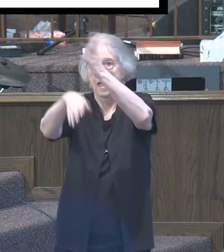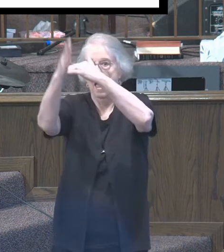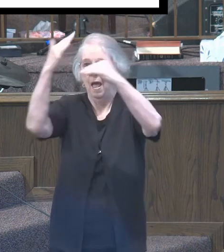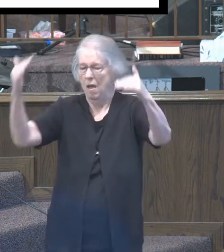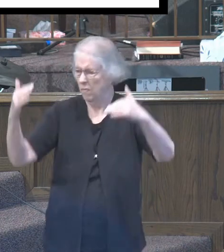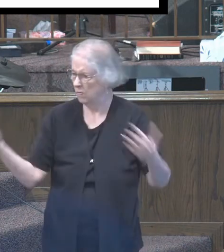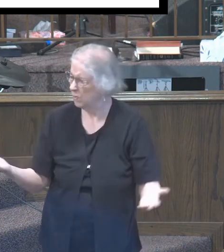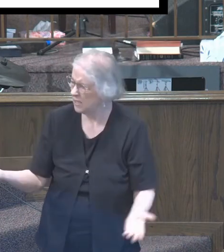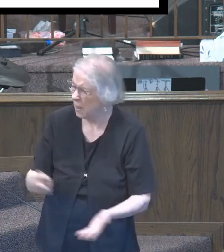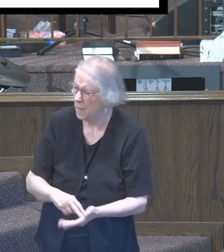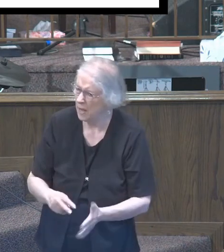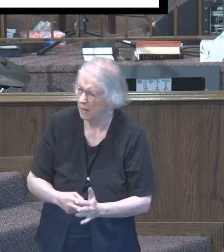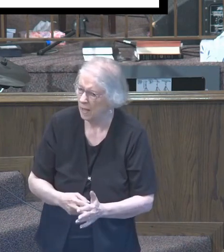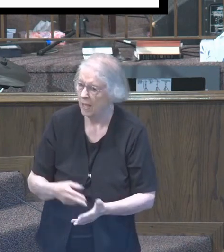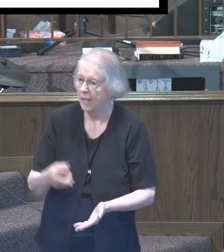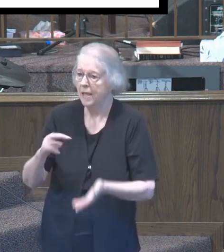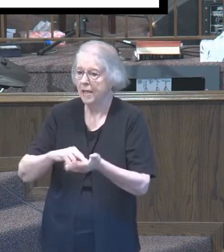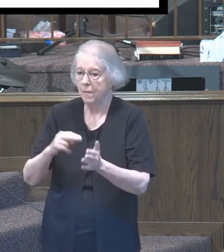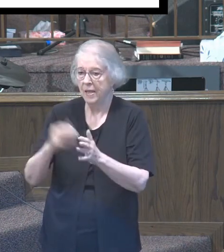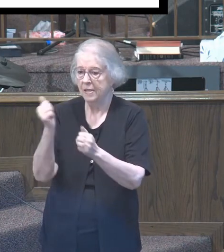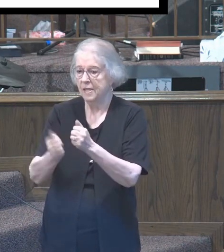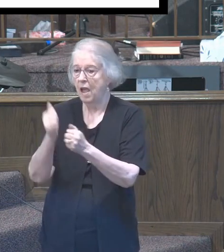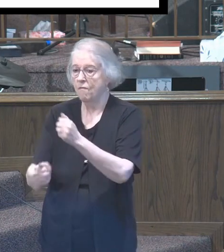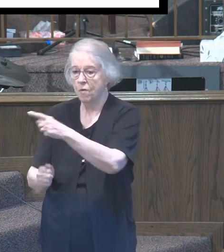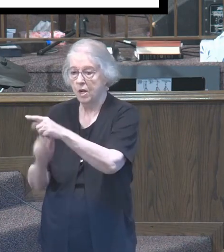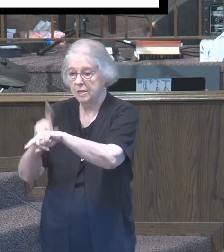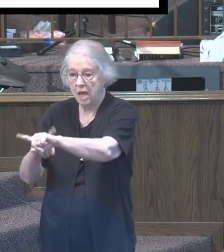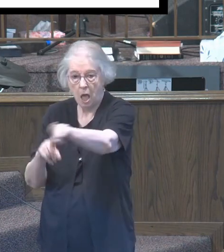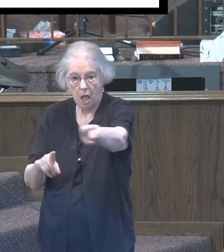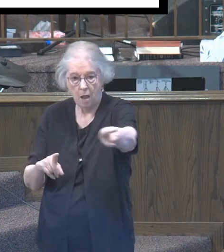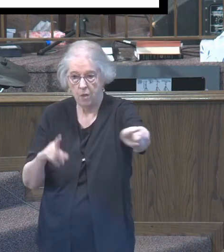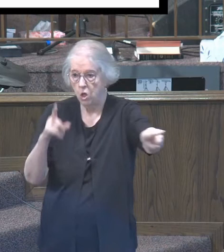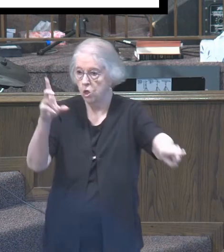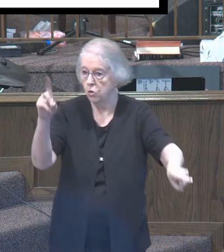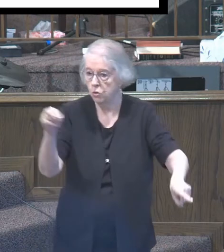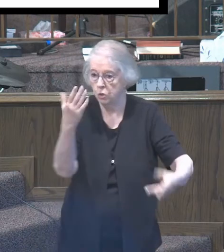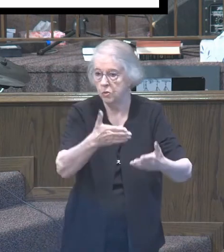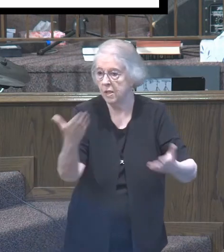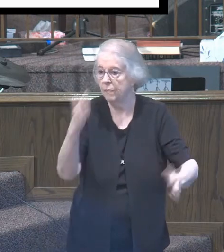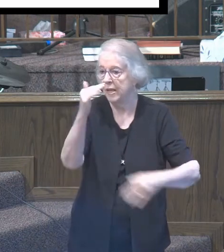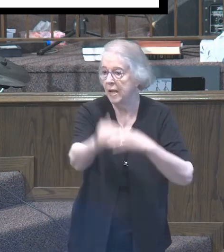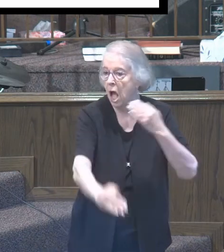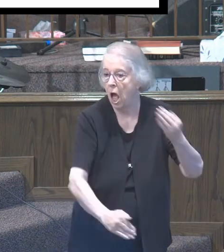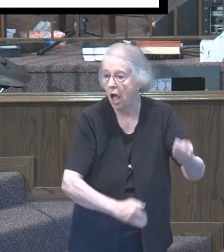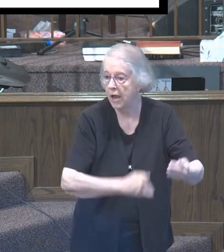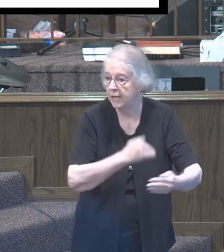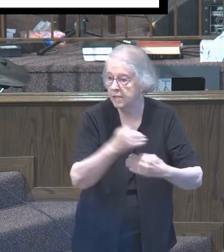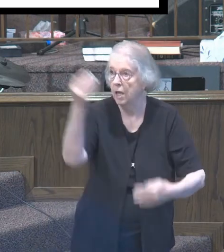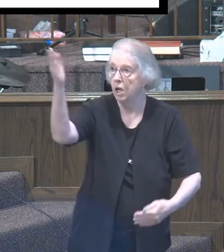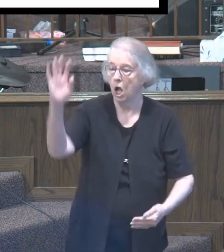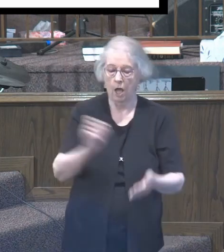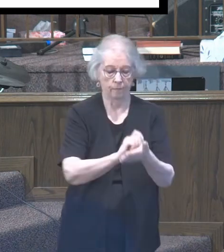body. If you open your eyes wide in wonder and belief, your body fills up with light. If you